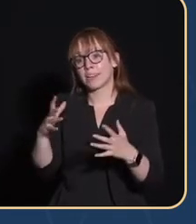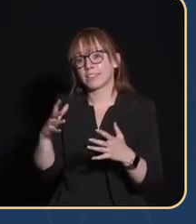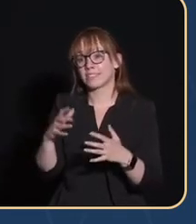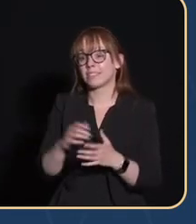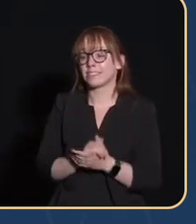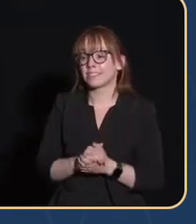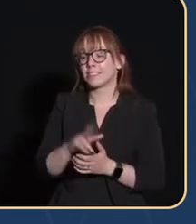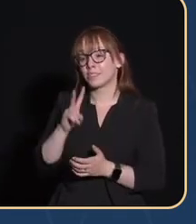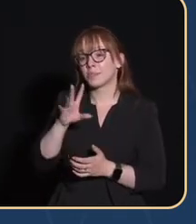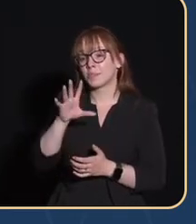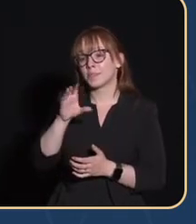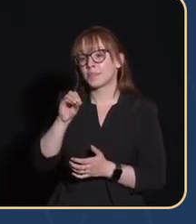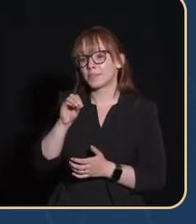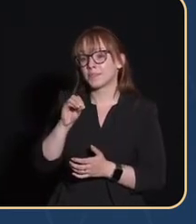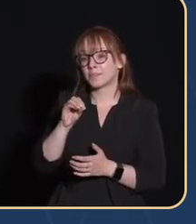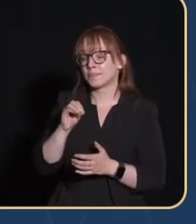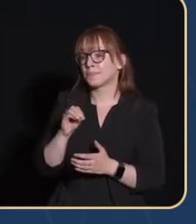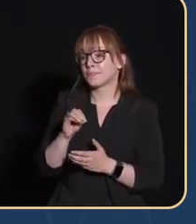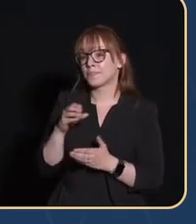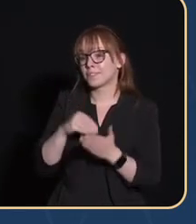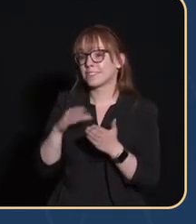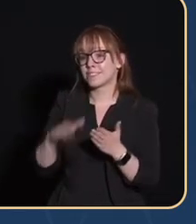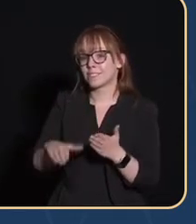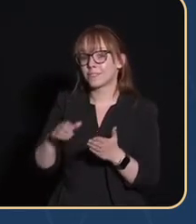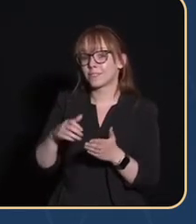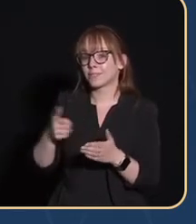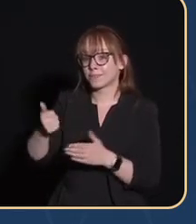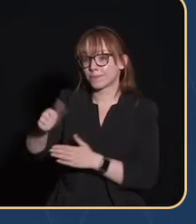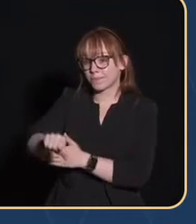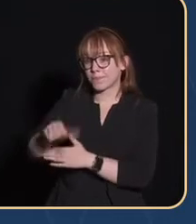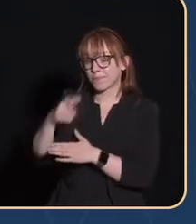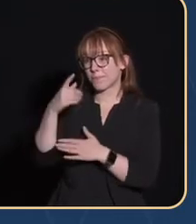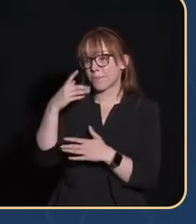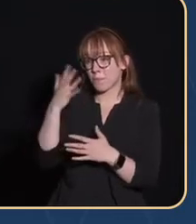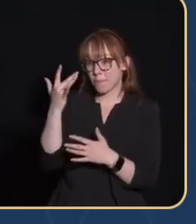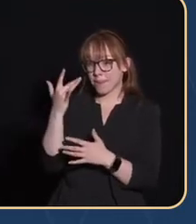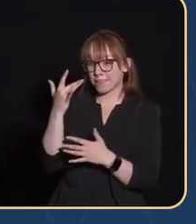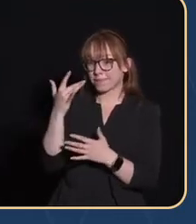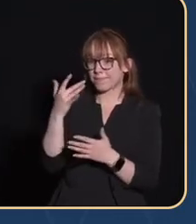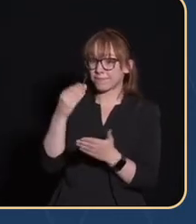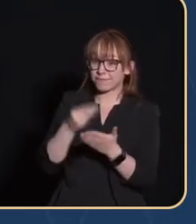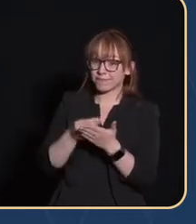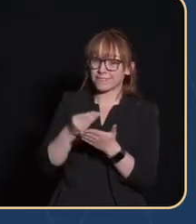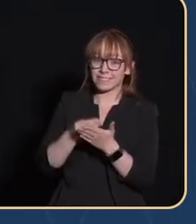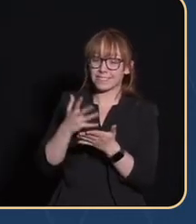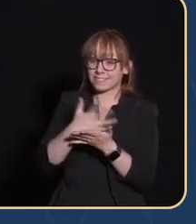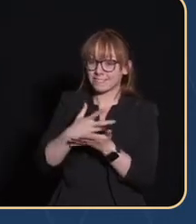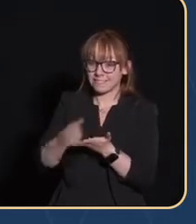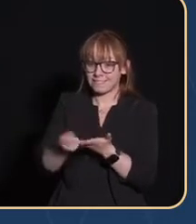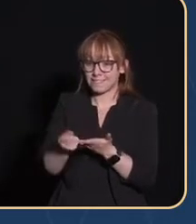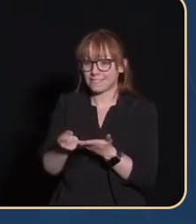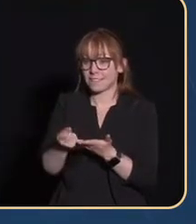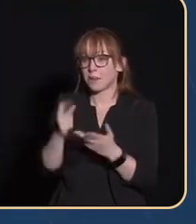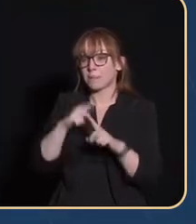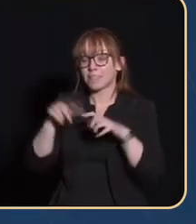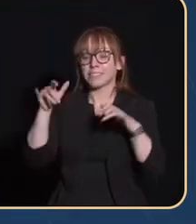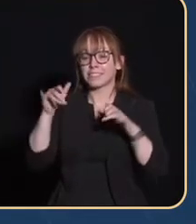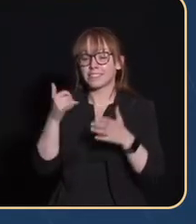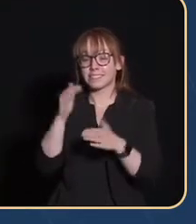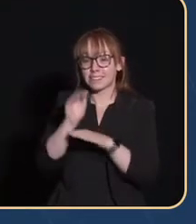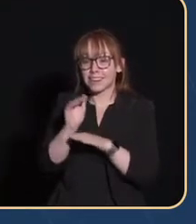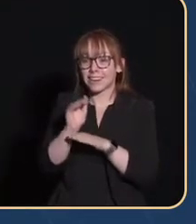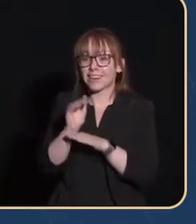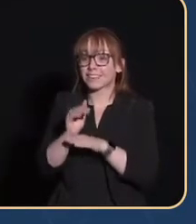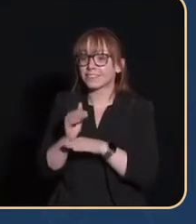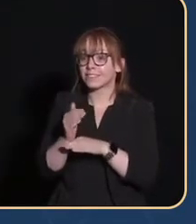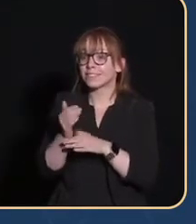250 deserving students because funds ran out. Tonight, we have a chance to grow these funds for next year. Our students